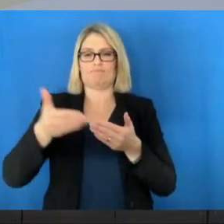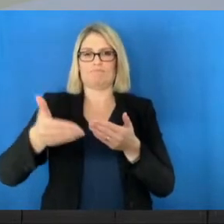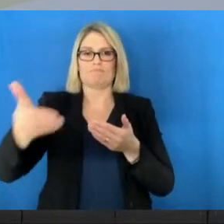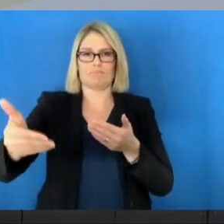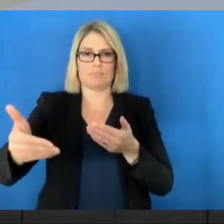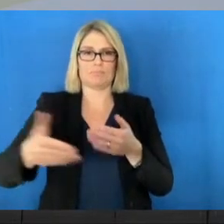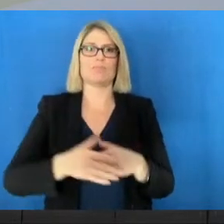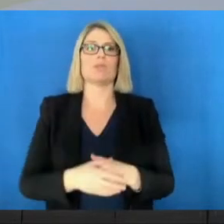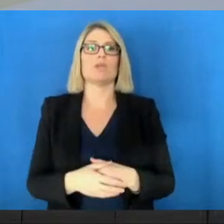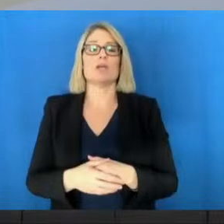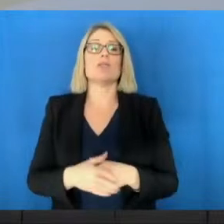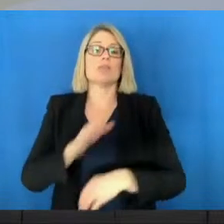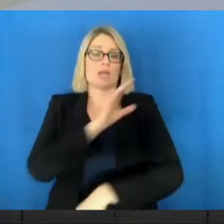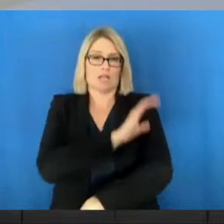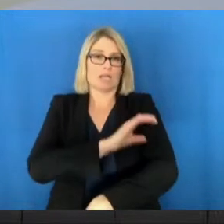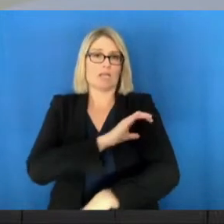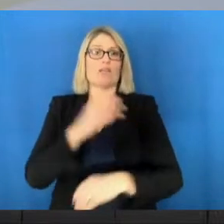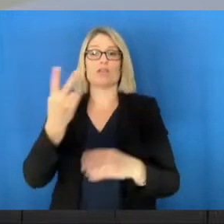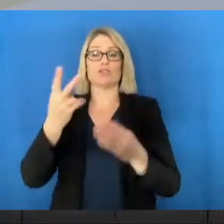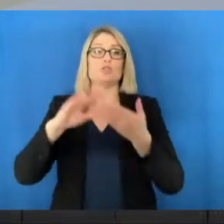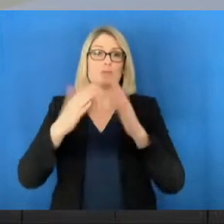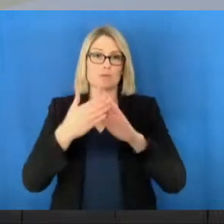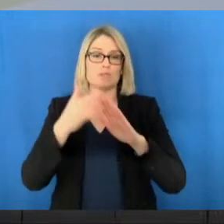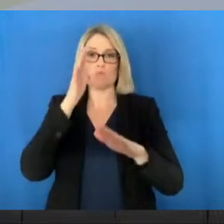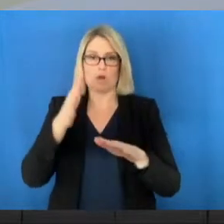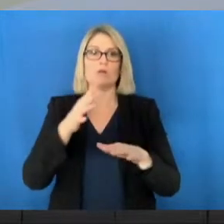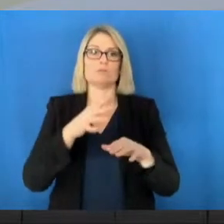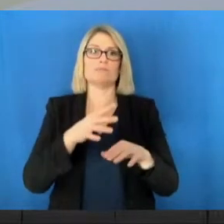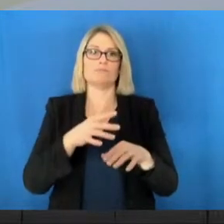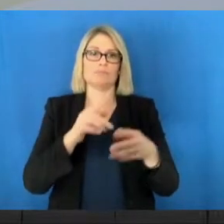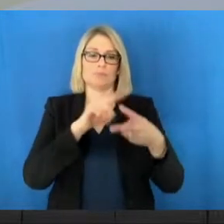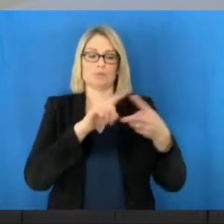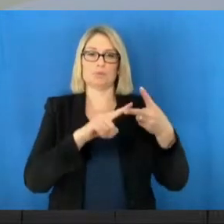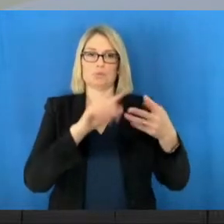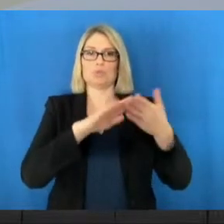held in those two communities. And